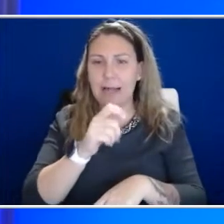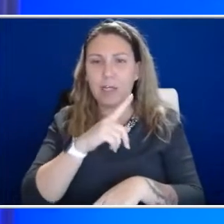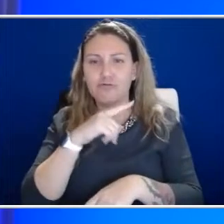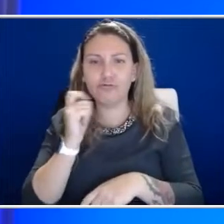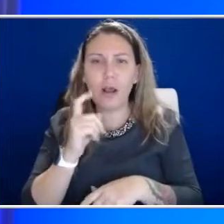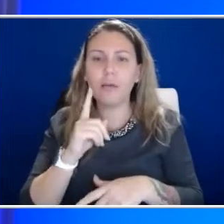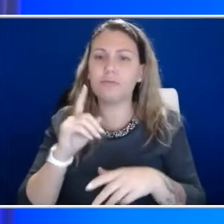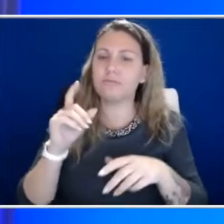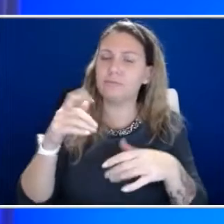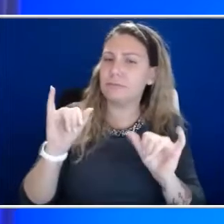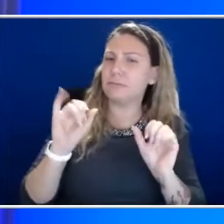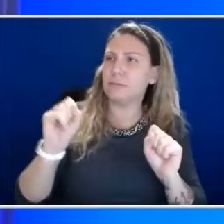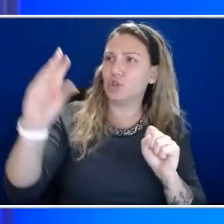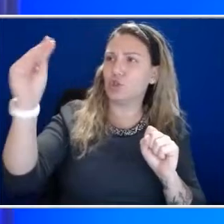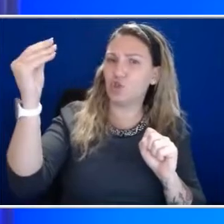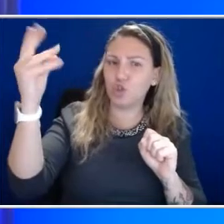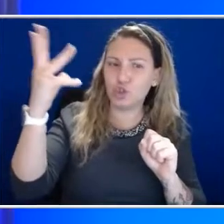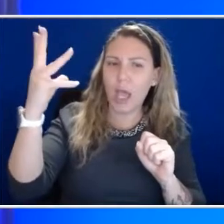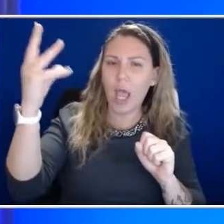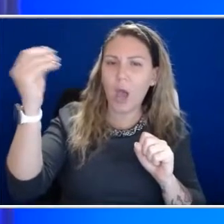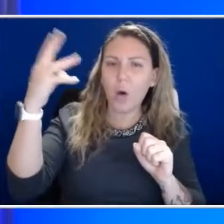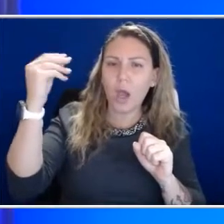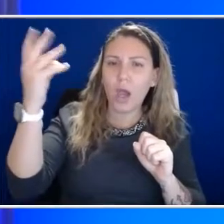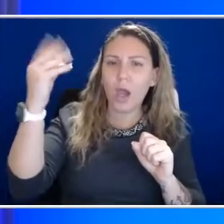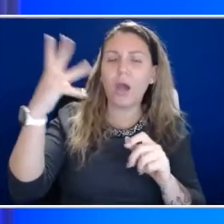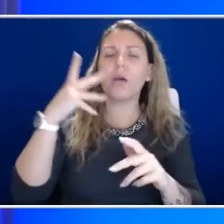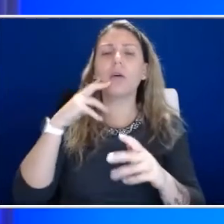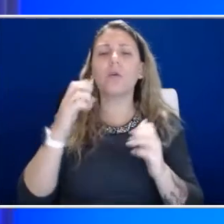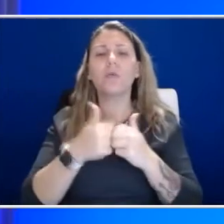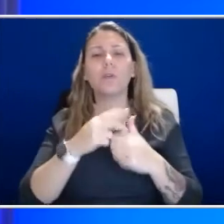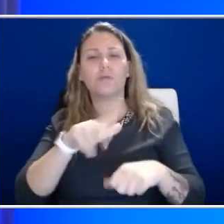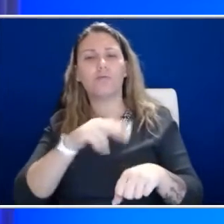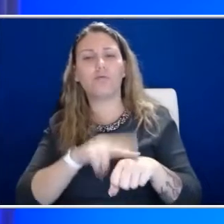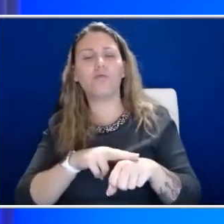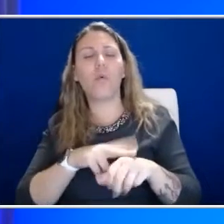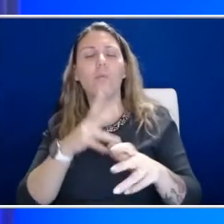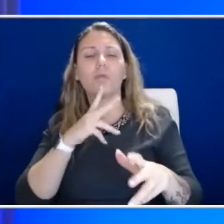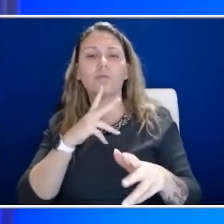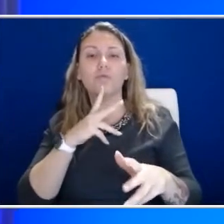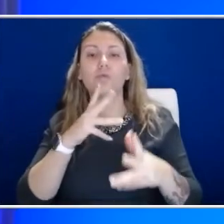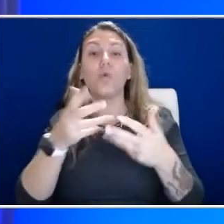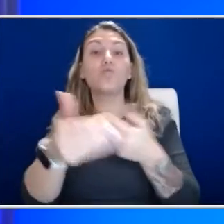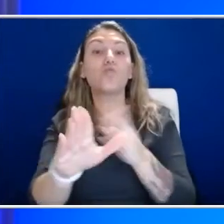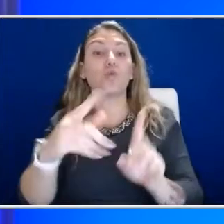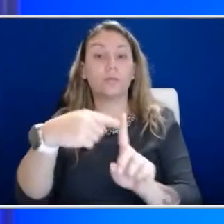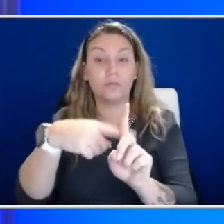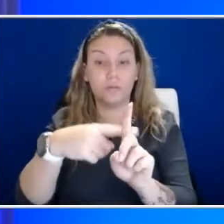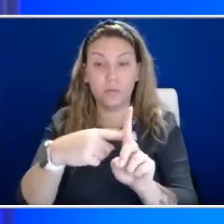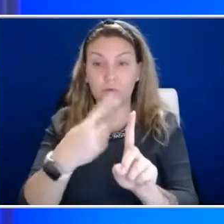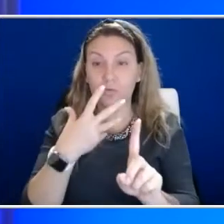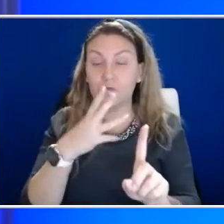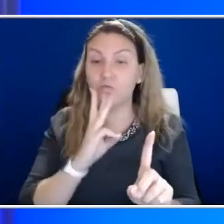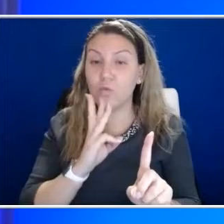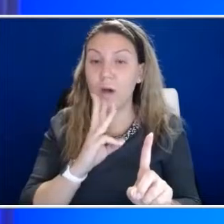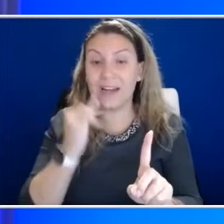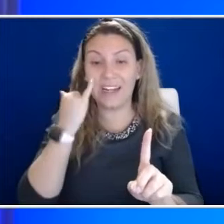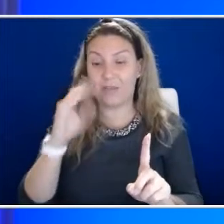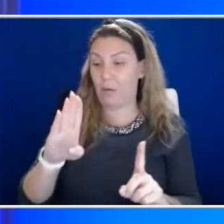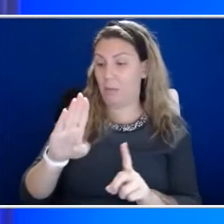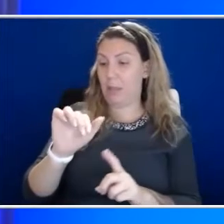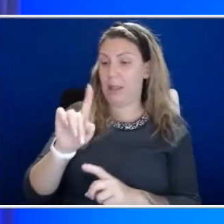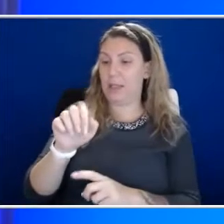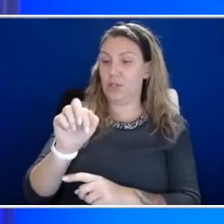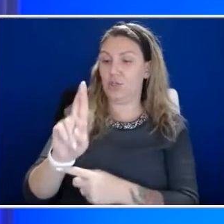kind of normal room temperature water to avoid pain, and just continue to do it. If there are blisters, that's when it's